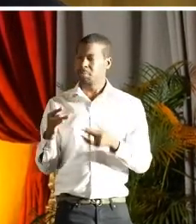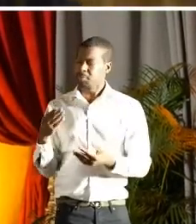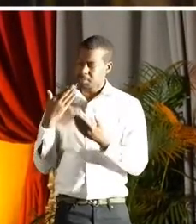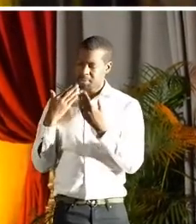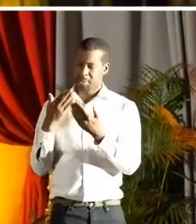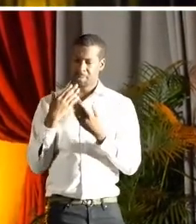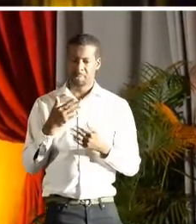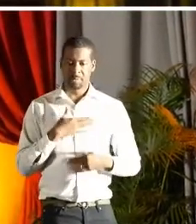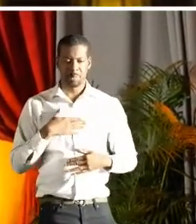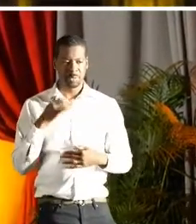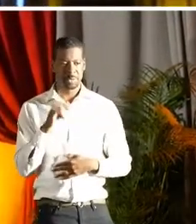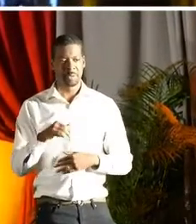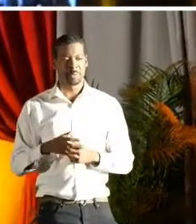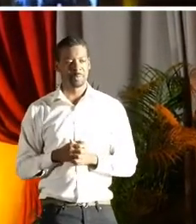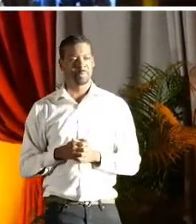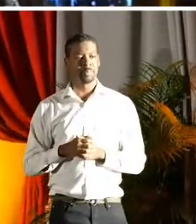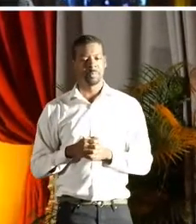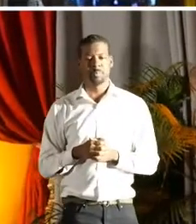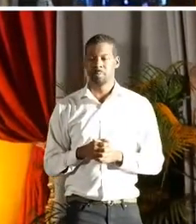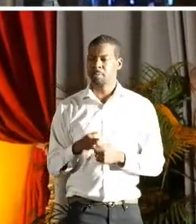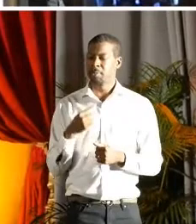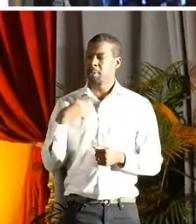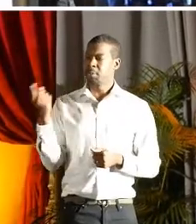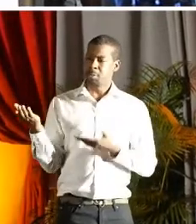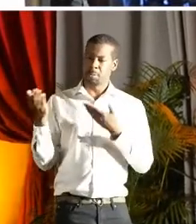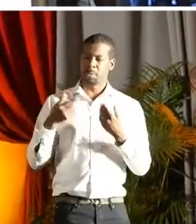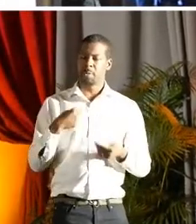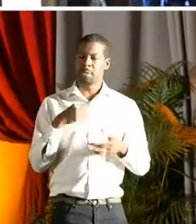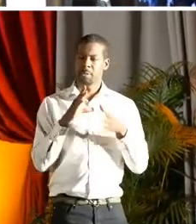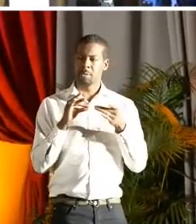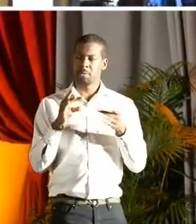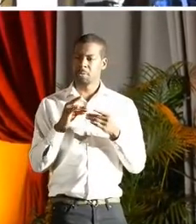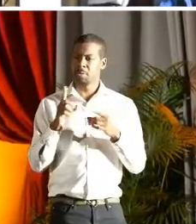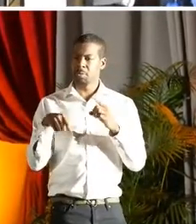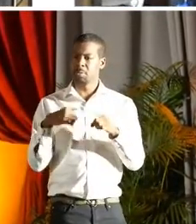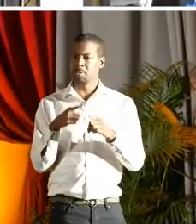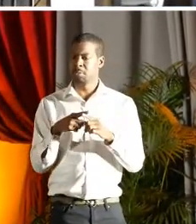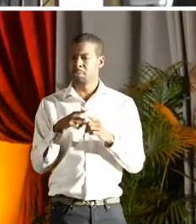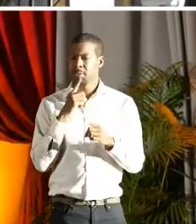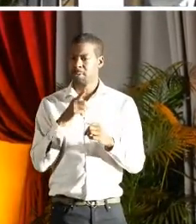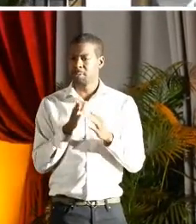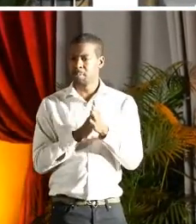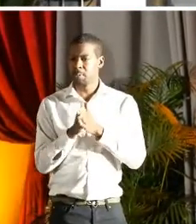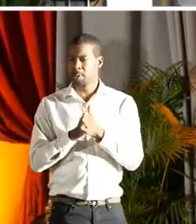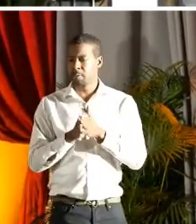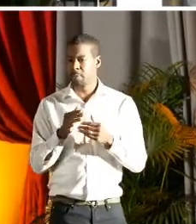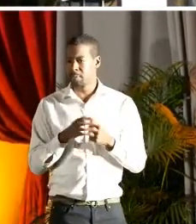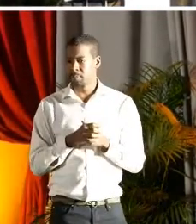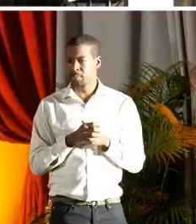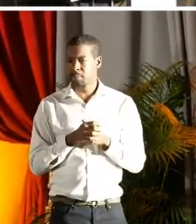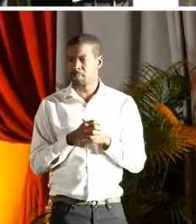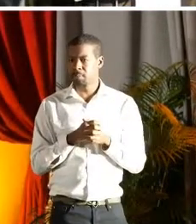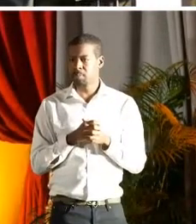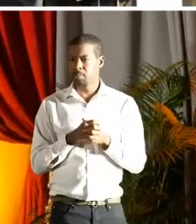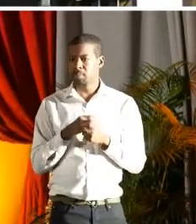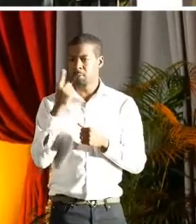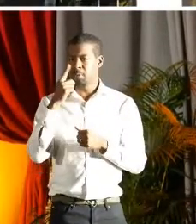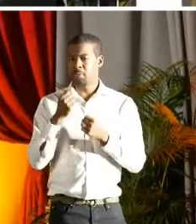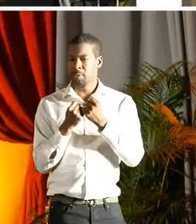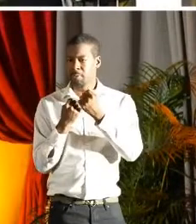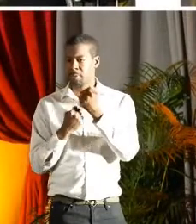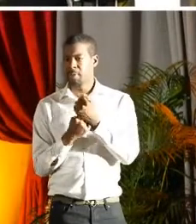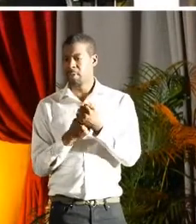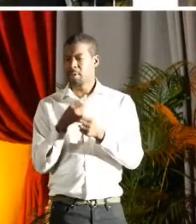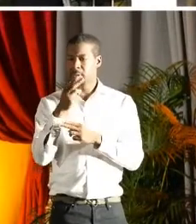that. When I was brought this story, this story was spearheaded from the people at the Foundation for